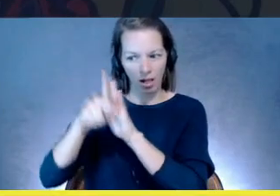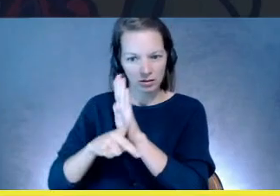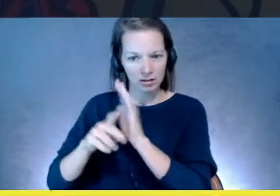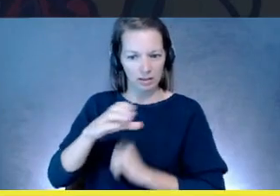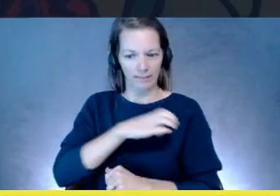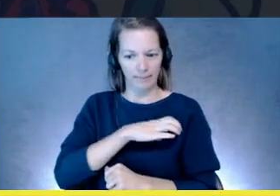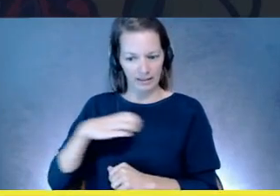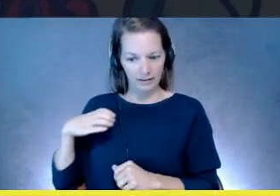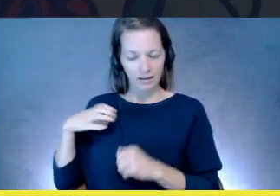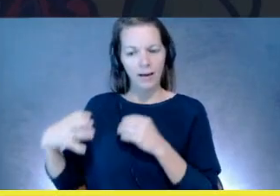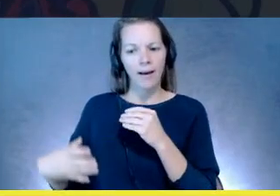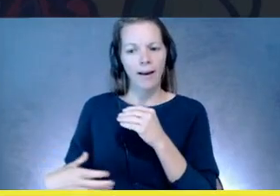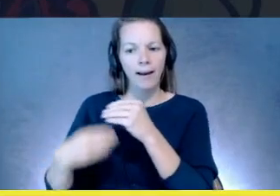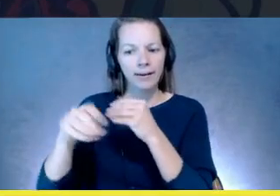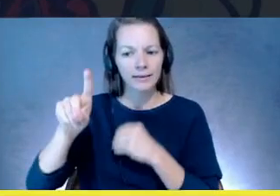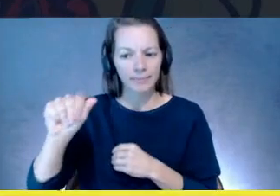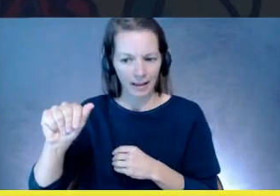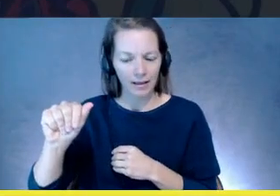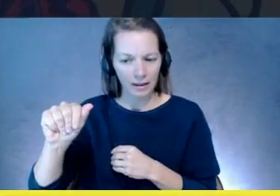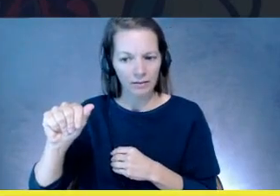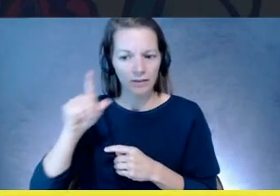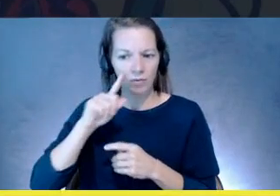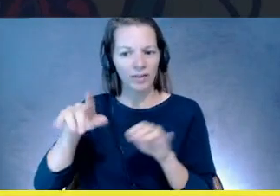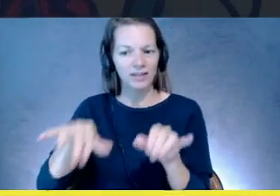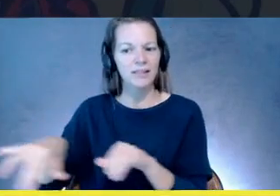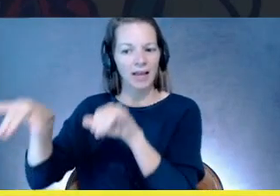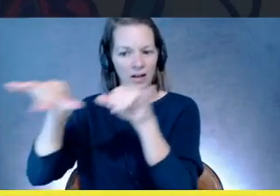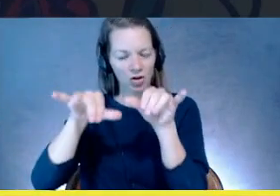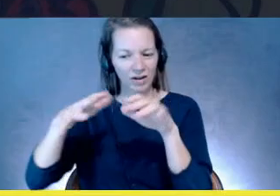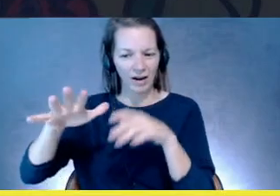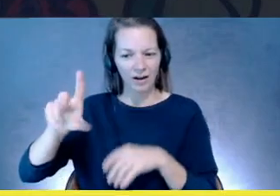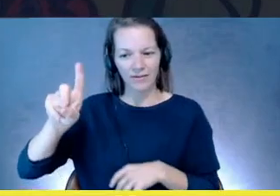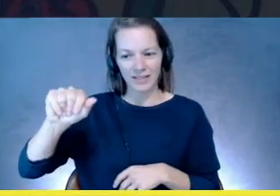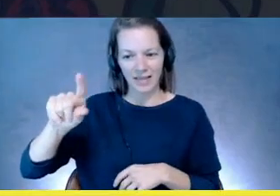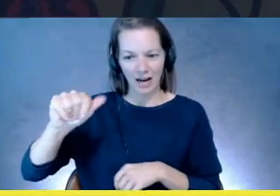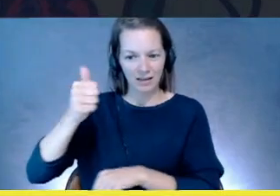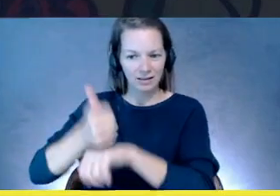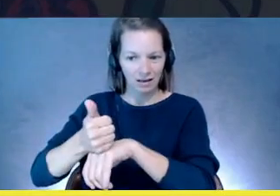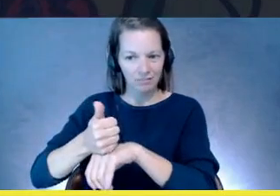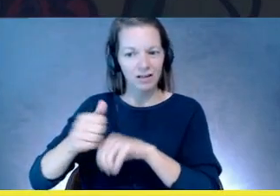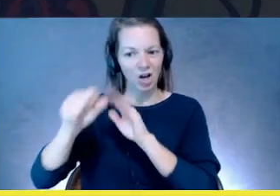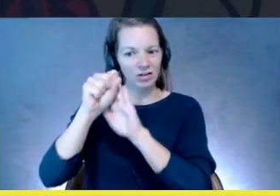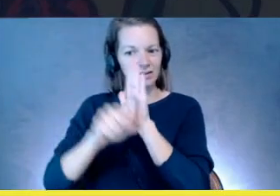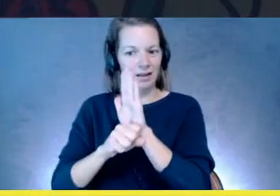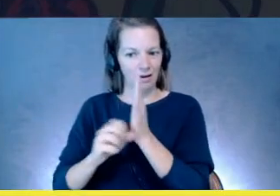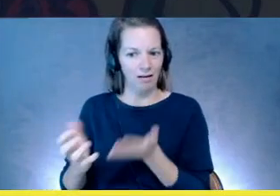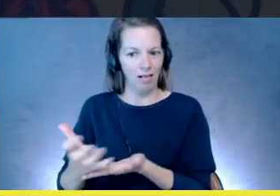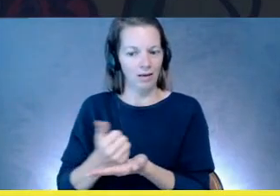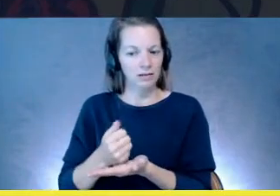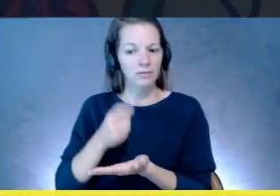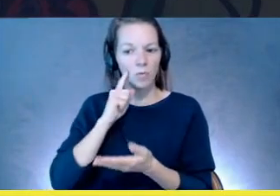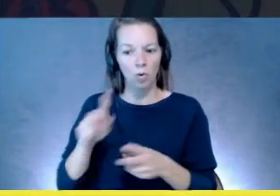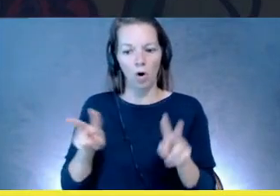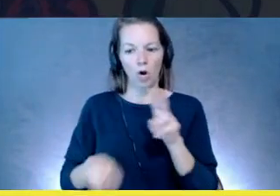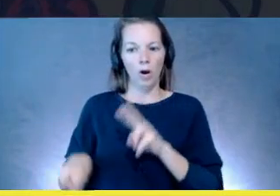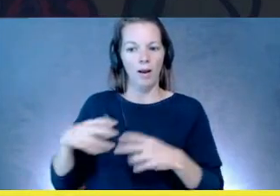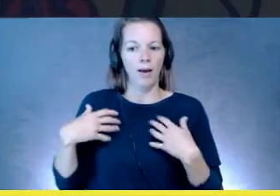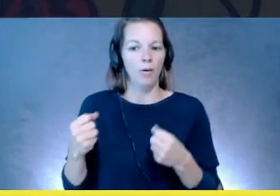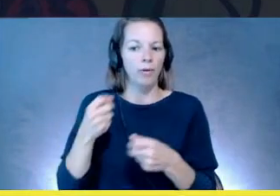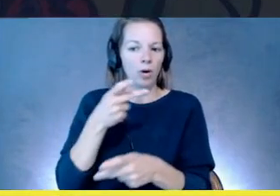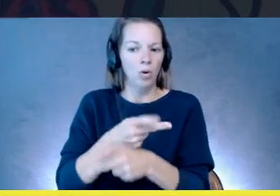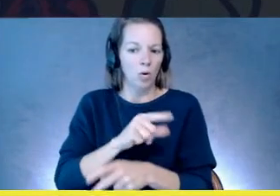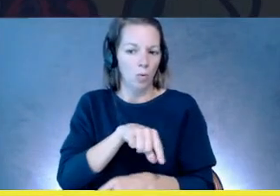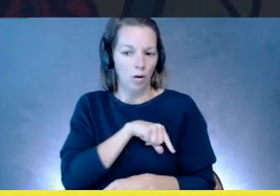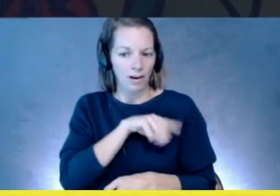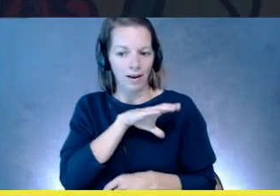adding disability to the standard kind of data set that our state collects for looking at healthcare quality and